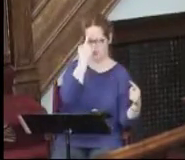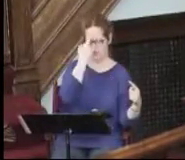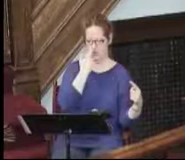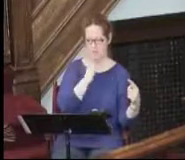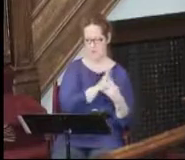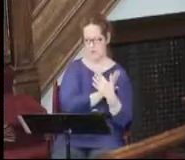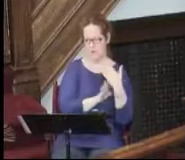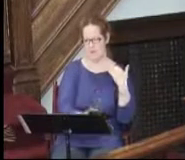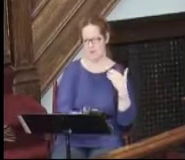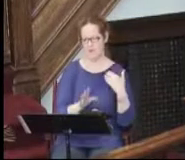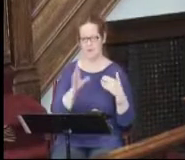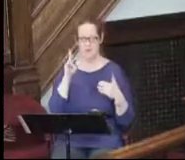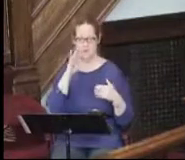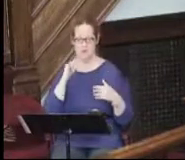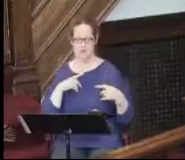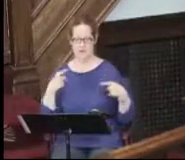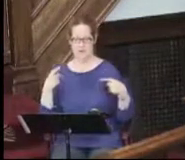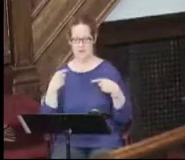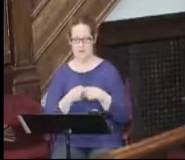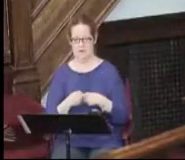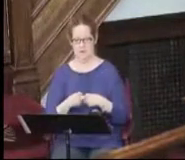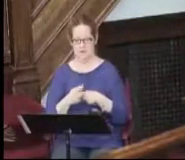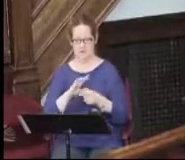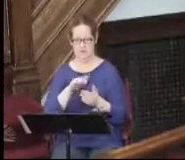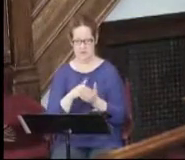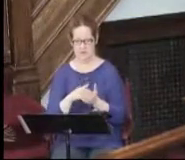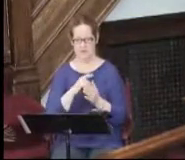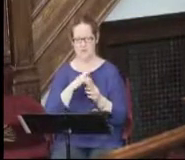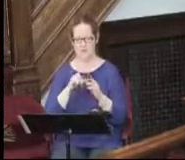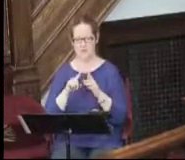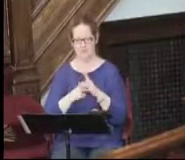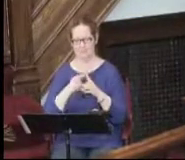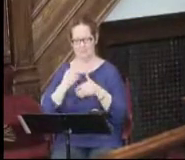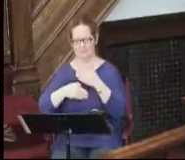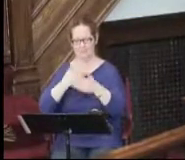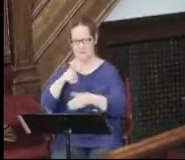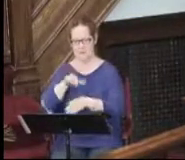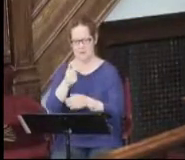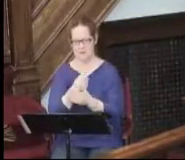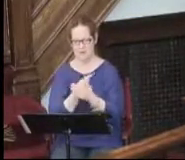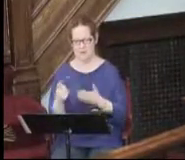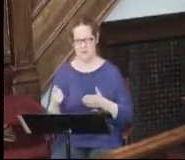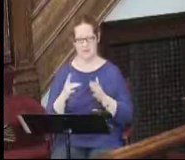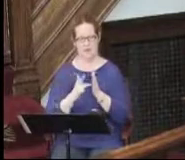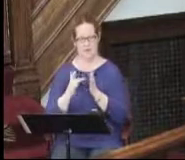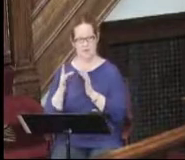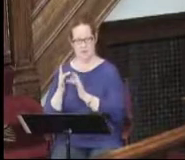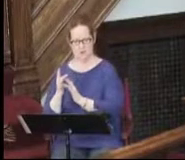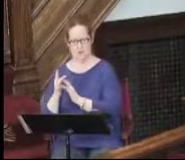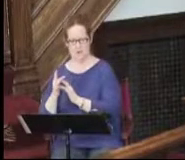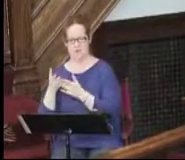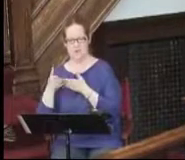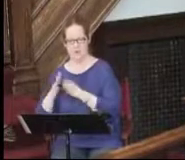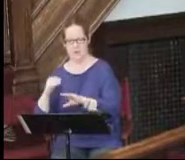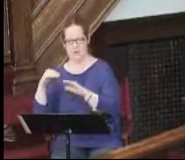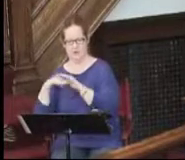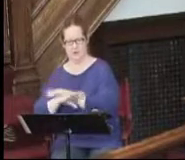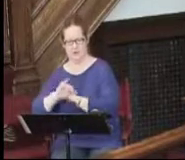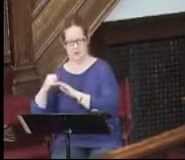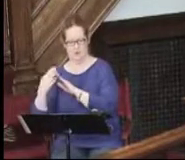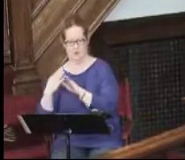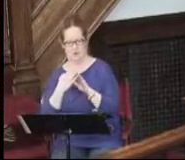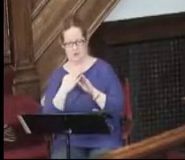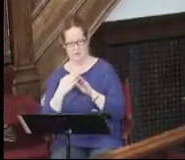central conflict that unfolds during the rest of the week. Jesus' mode of entry was